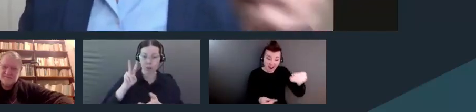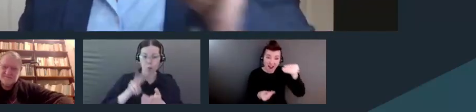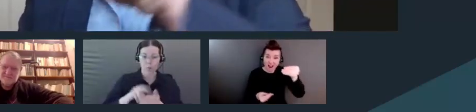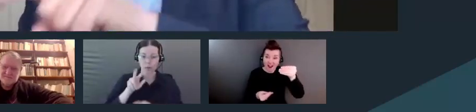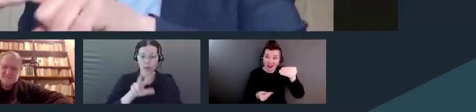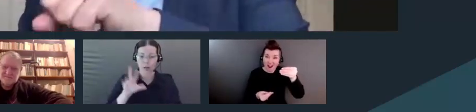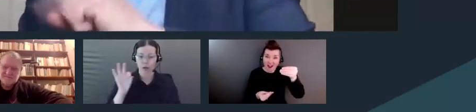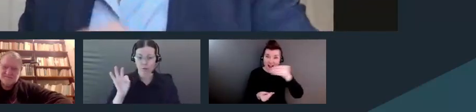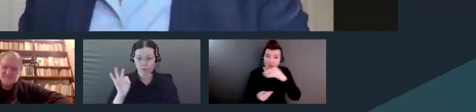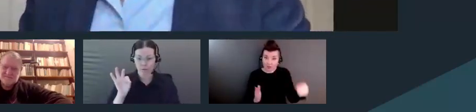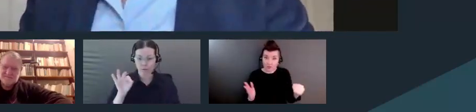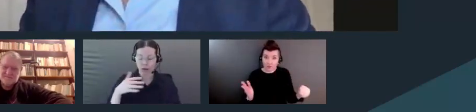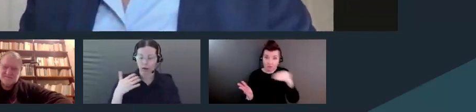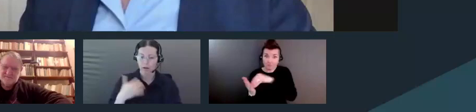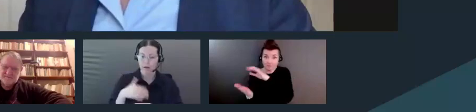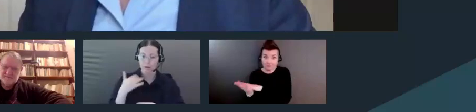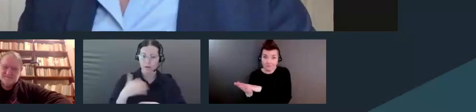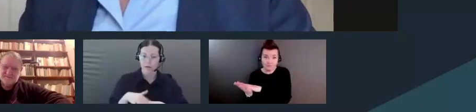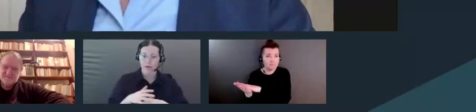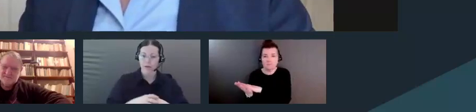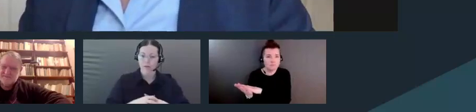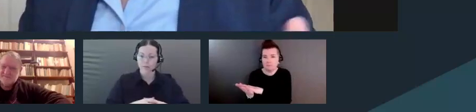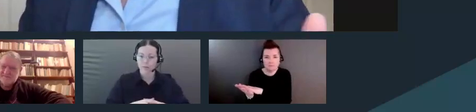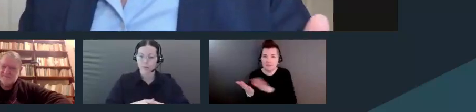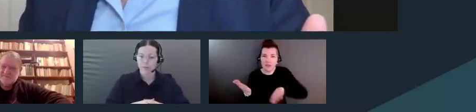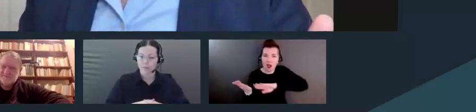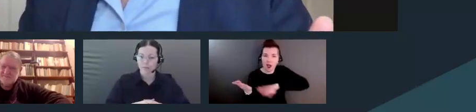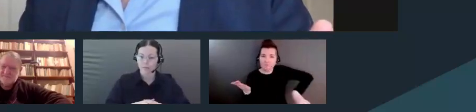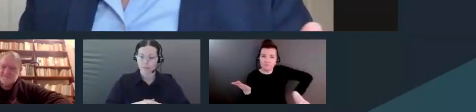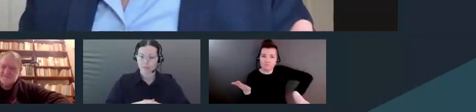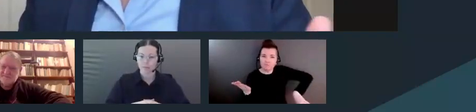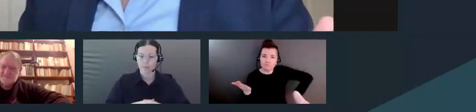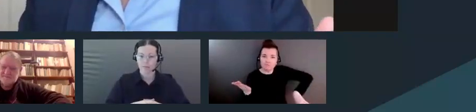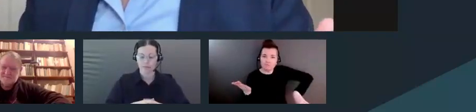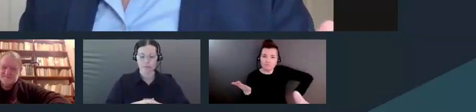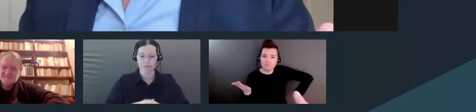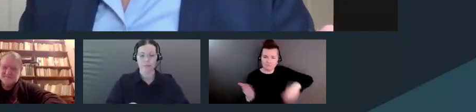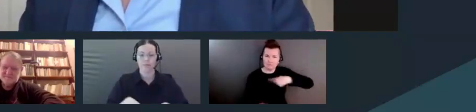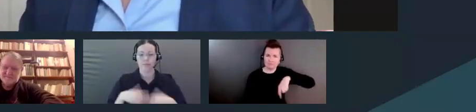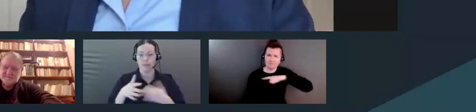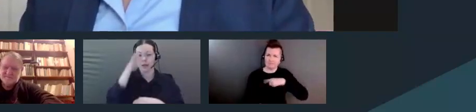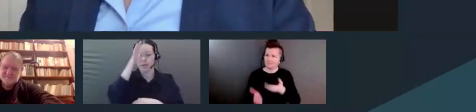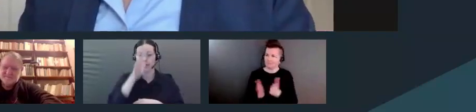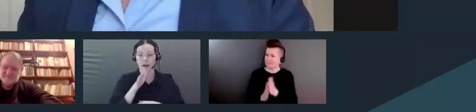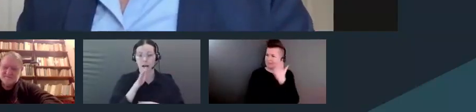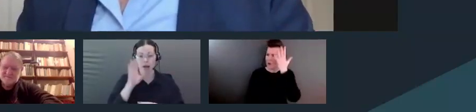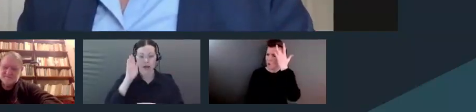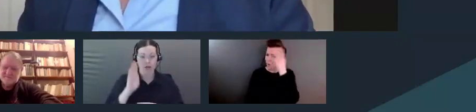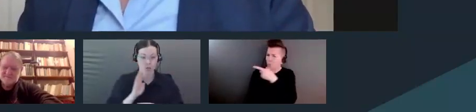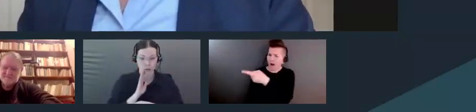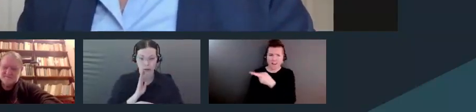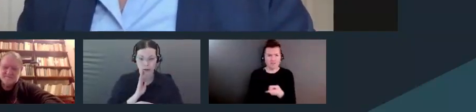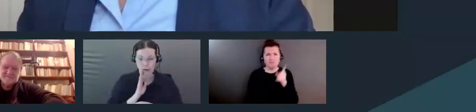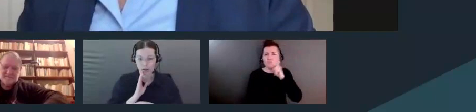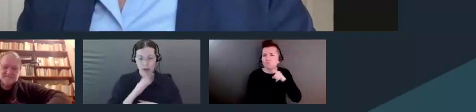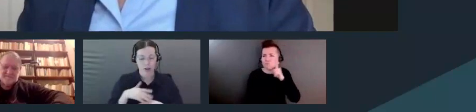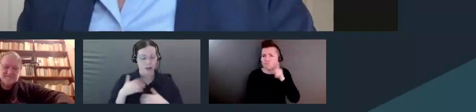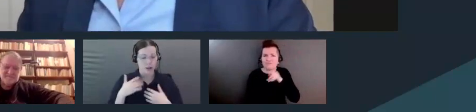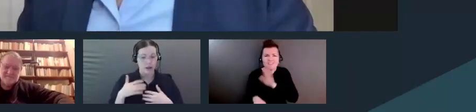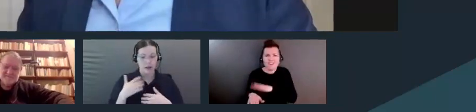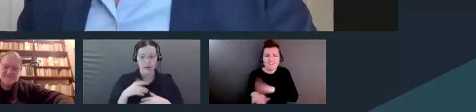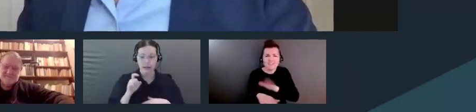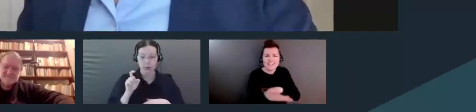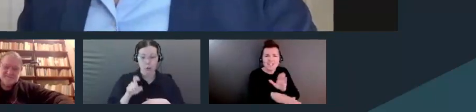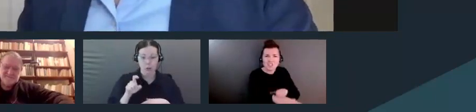consultations on the previous law, 2017. So we might ask, why pretend to do consultations at all?